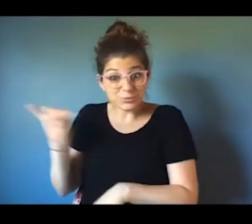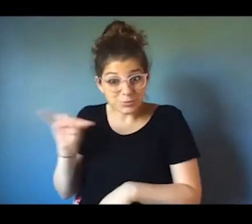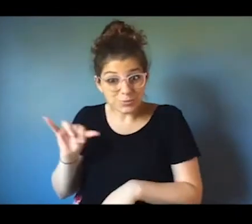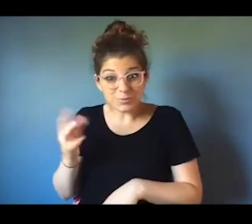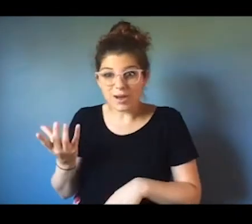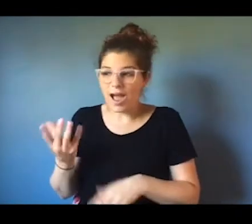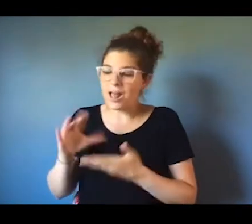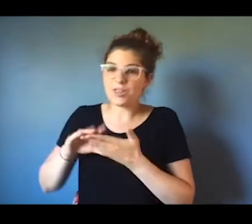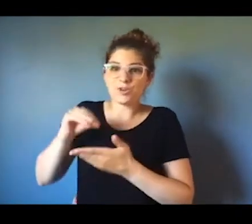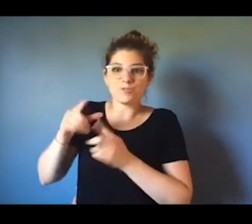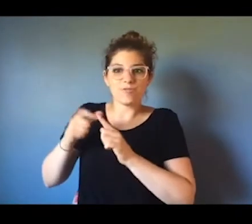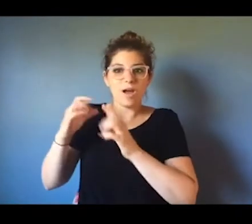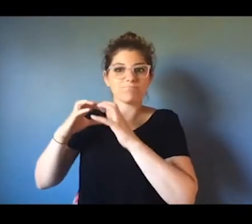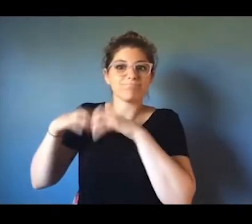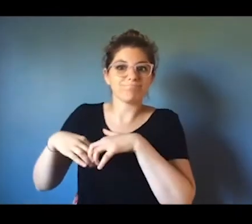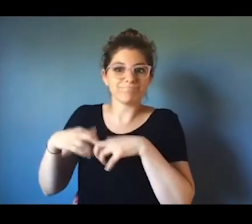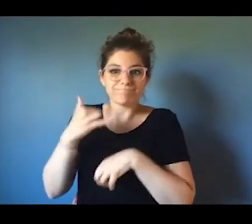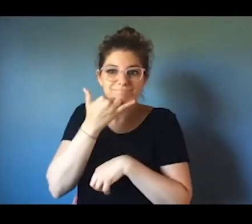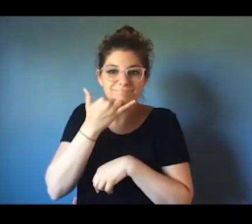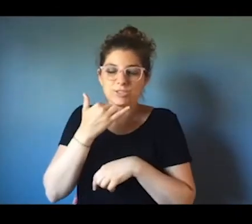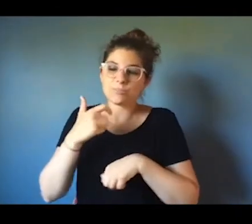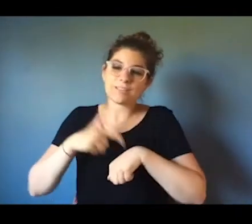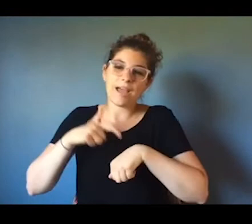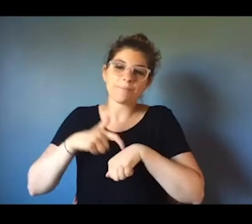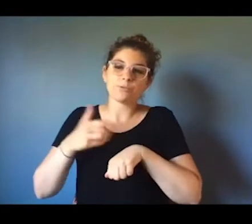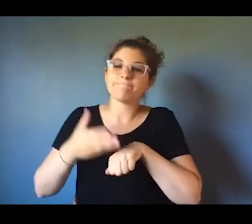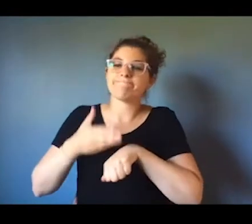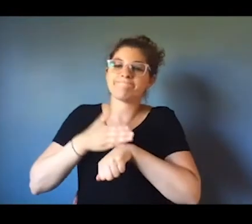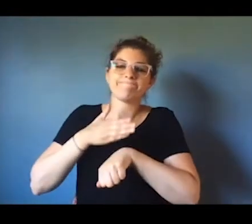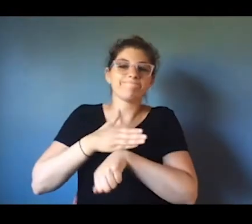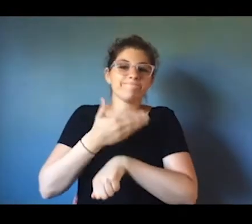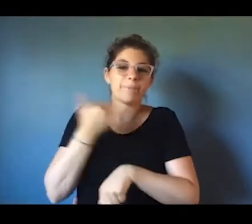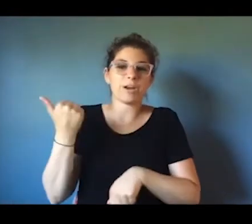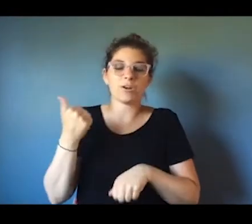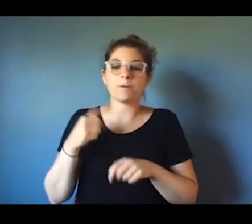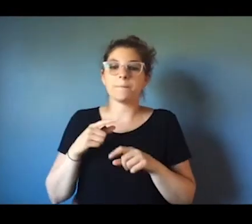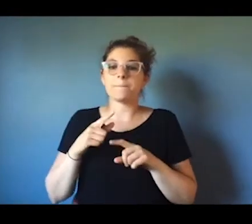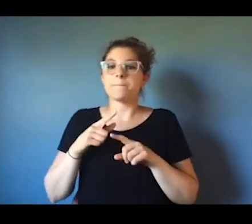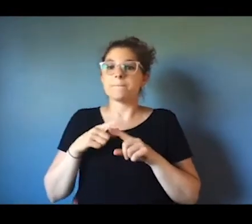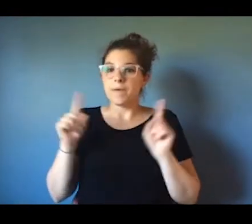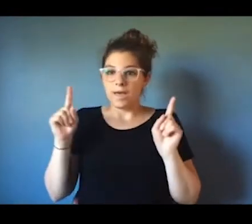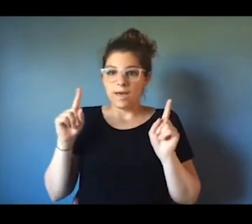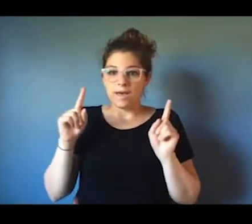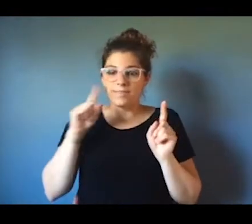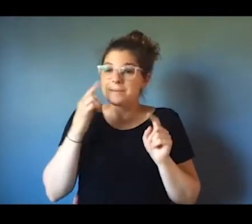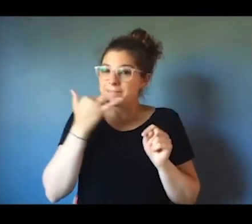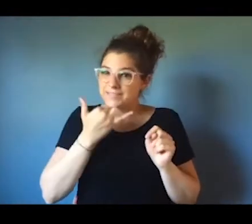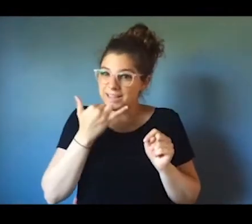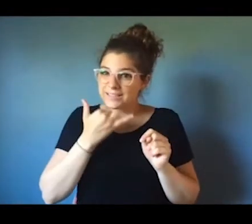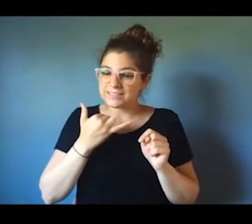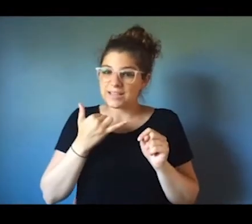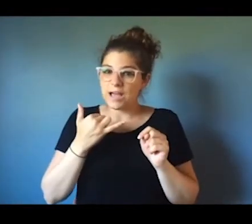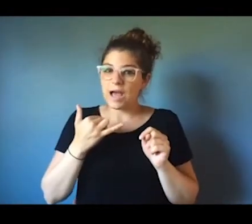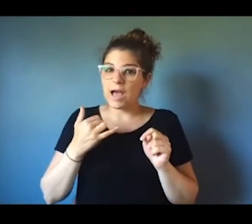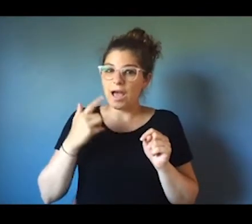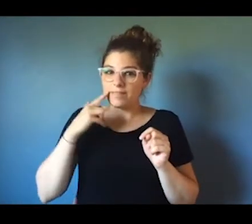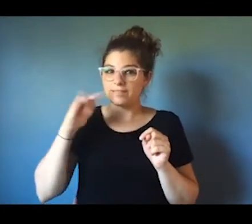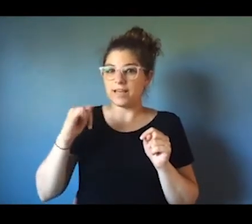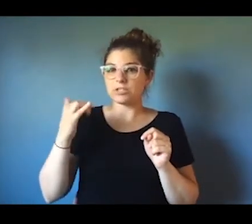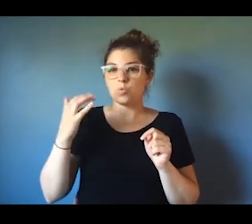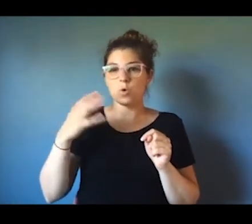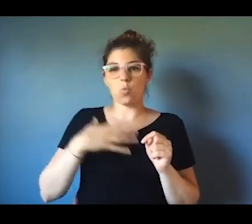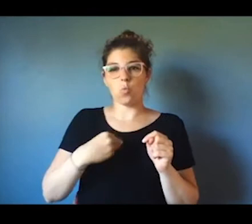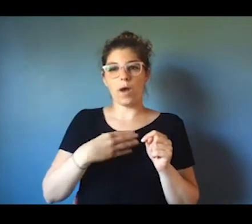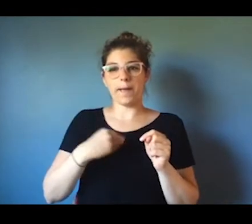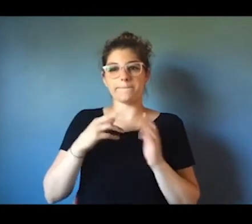actually kind of great, So over time, you just get better and better at it. But I think mistakes, for